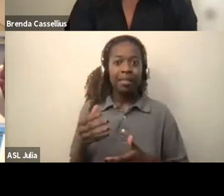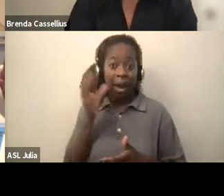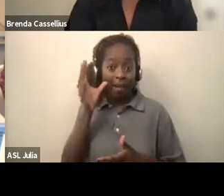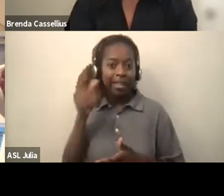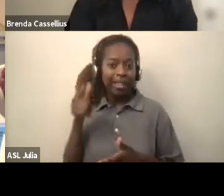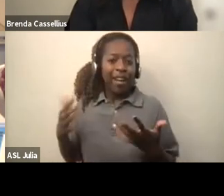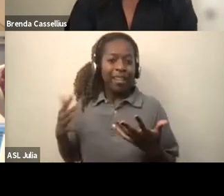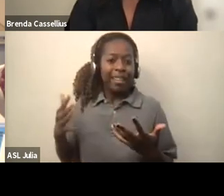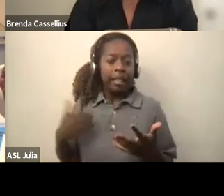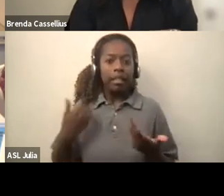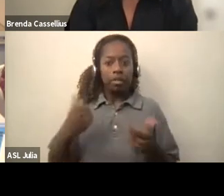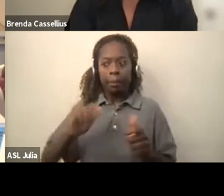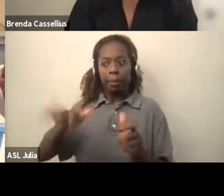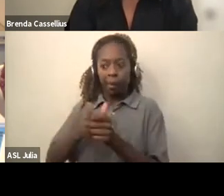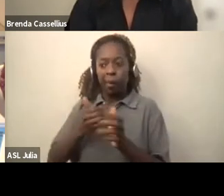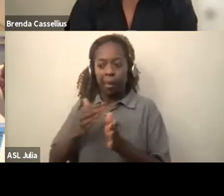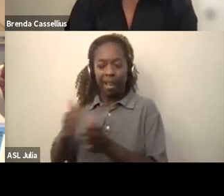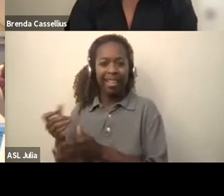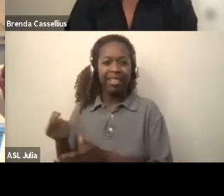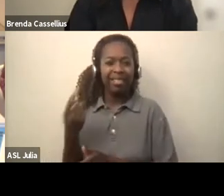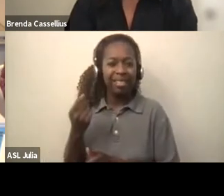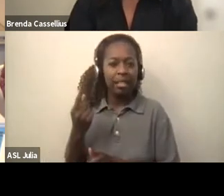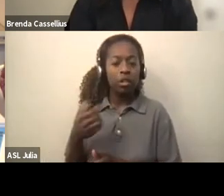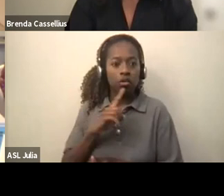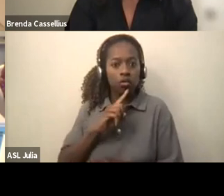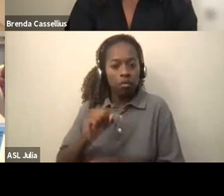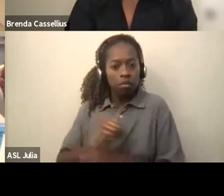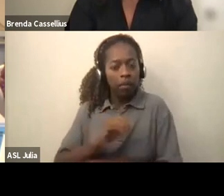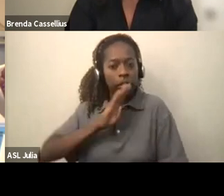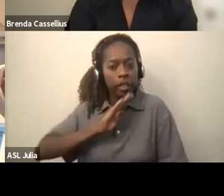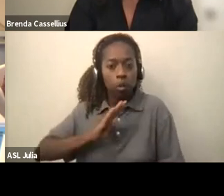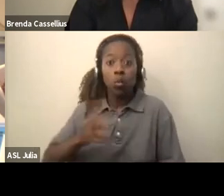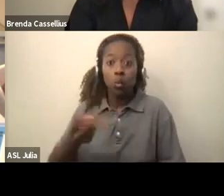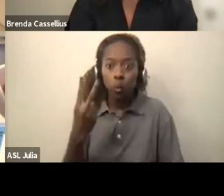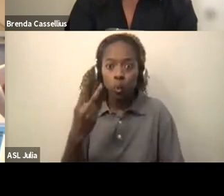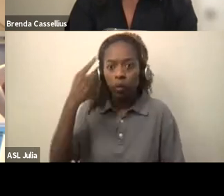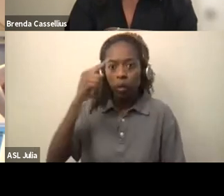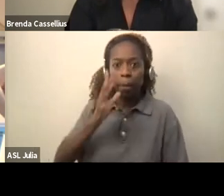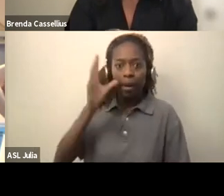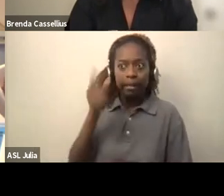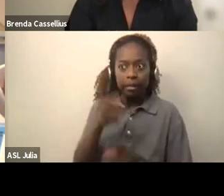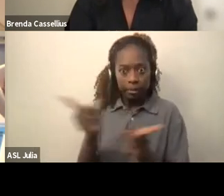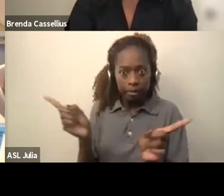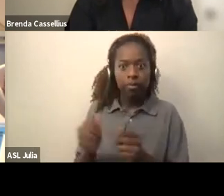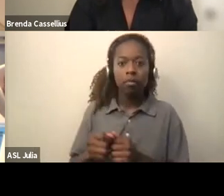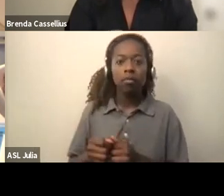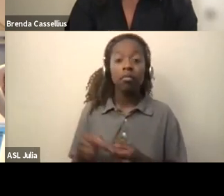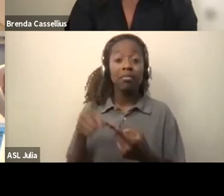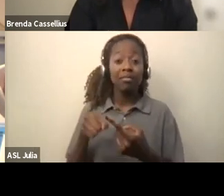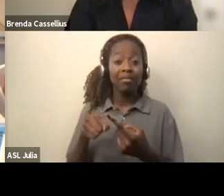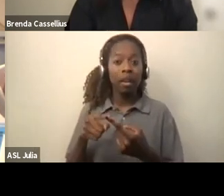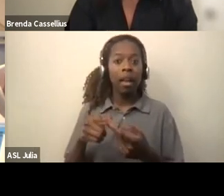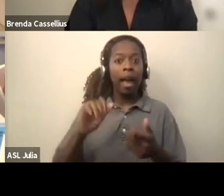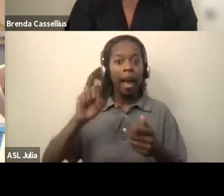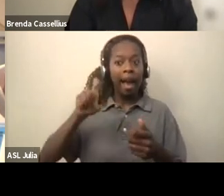arrangements nothing is more frustrating there are two things that are extremely frustrating for our parents right now the first is making alternative